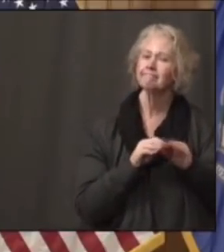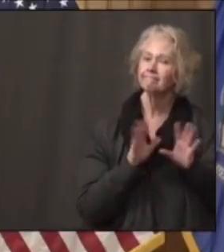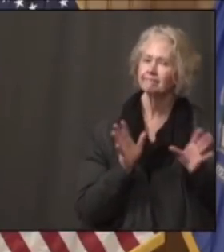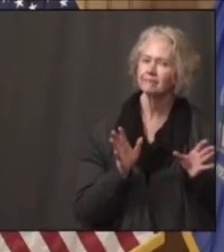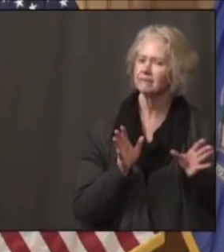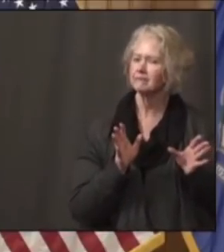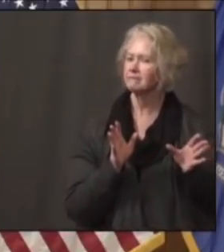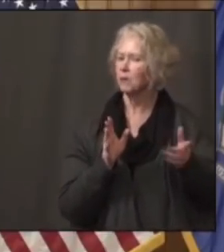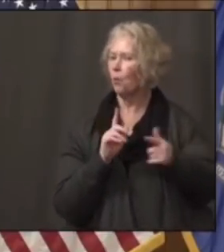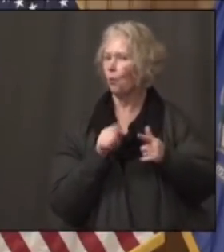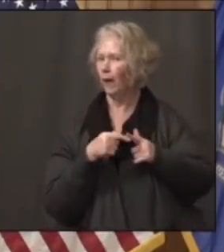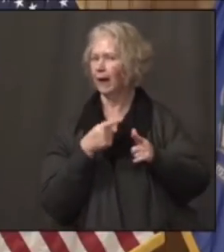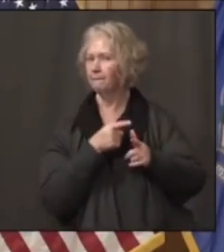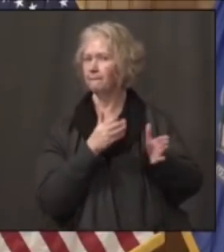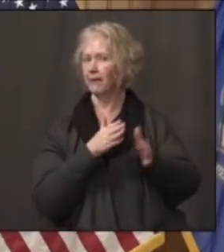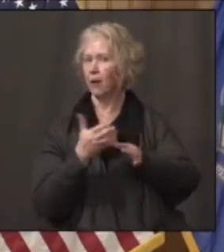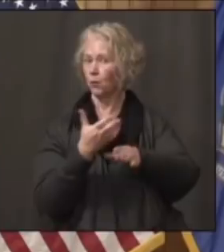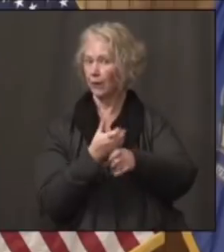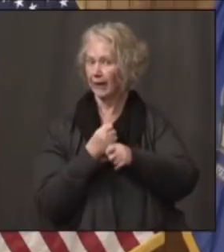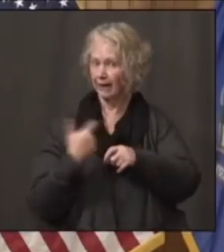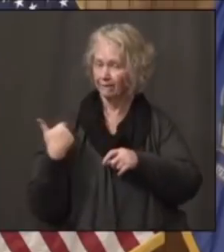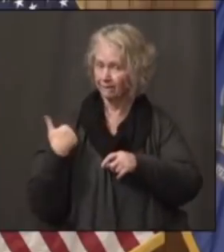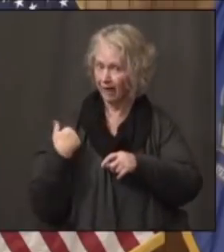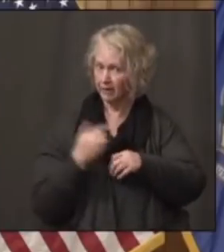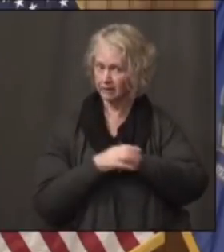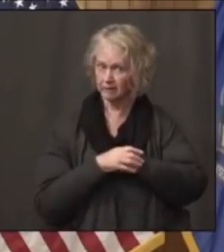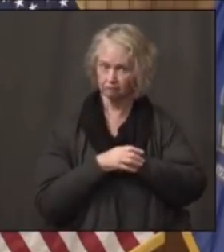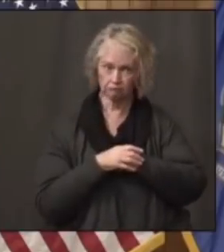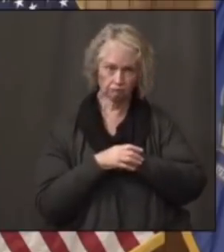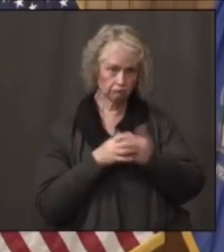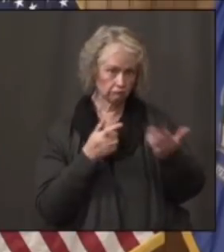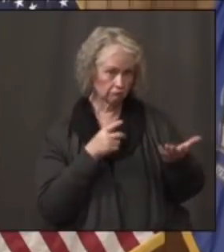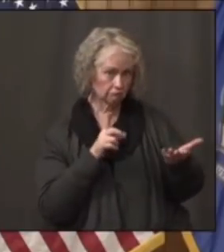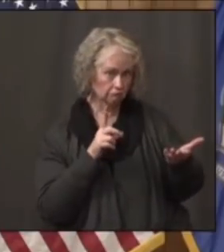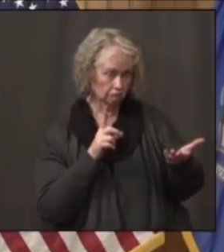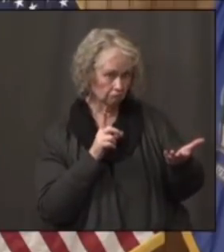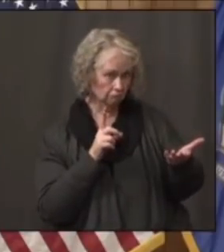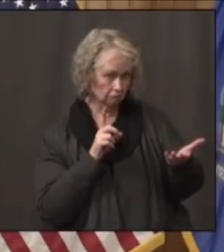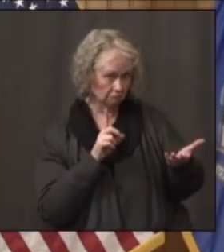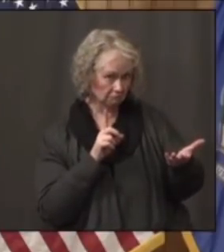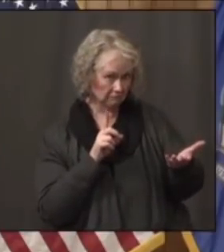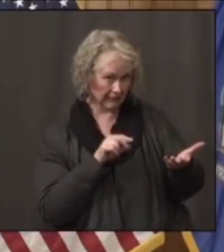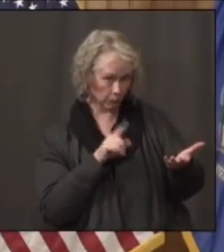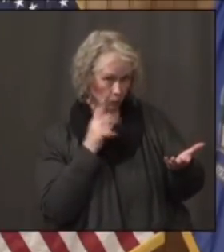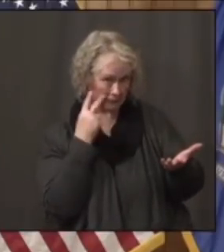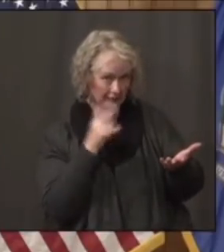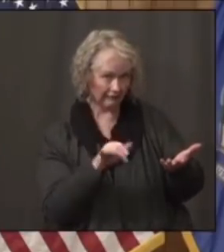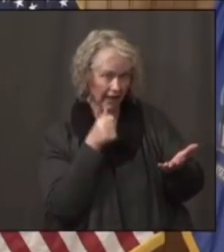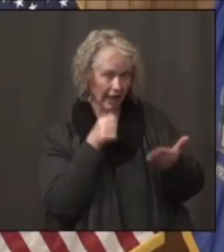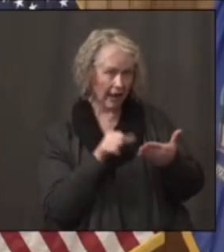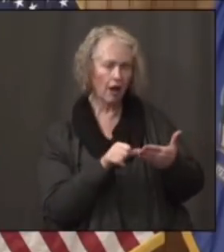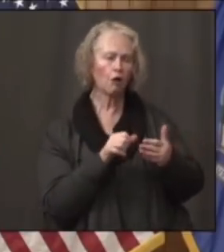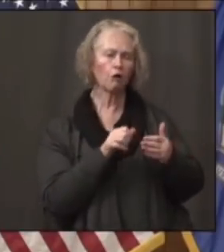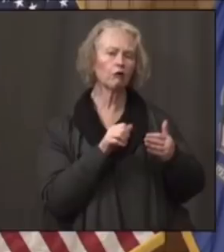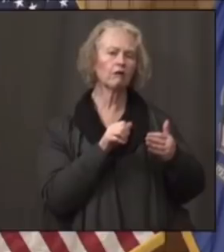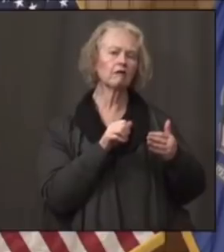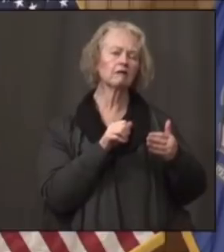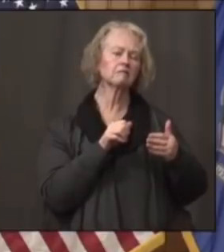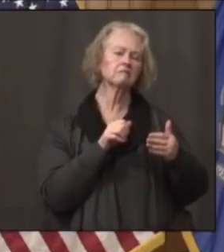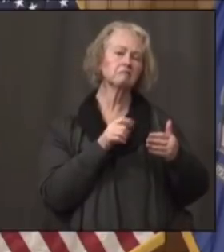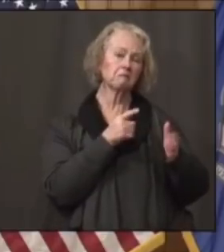in line to get the vaccine. I was wondering if you had any response to that letter, if you'd seen it, and what you make of what they're asking